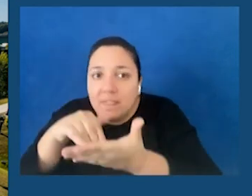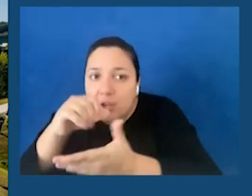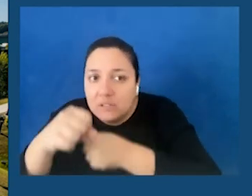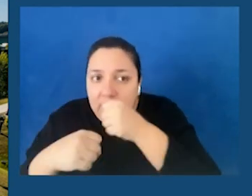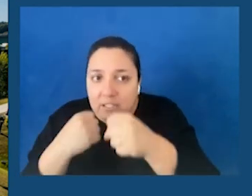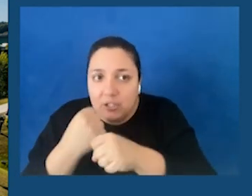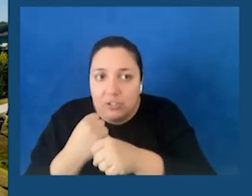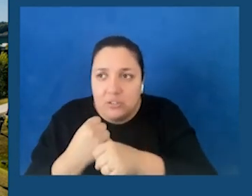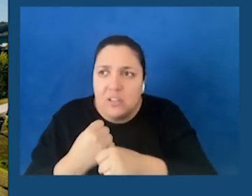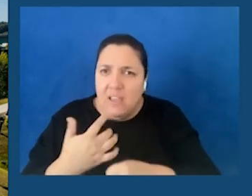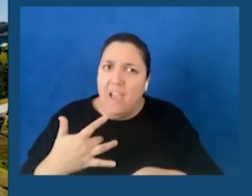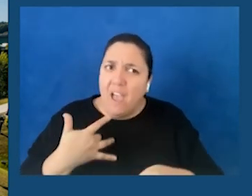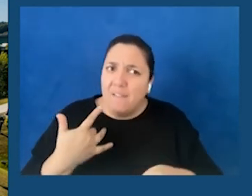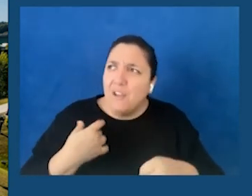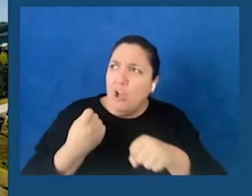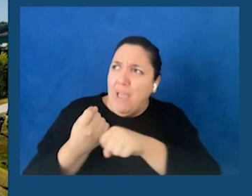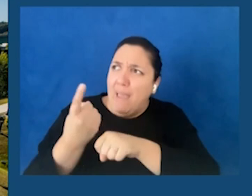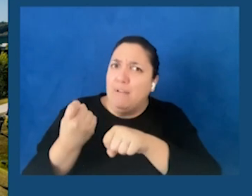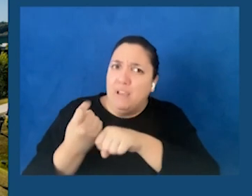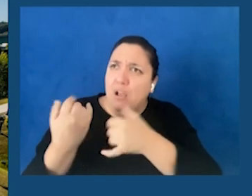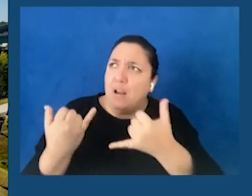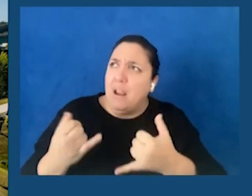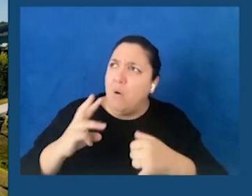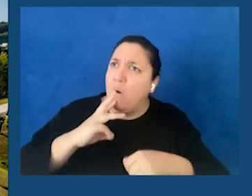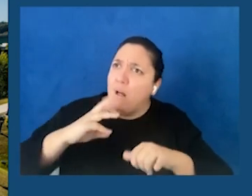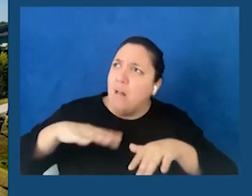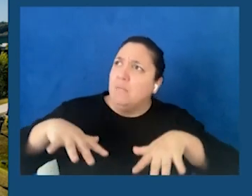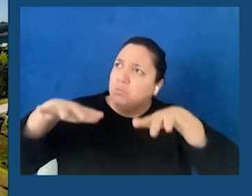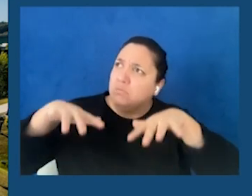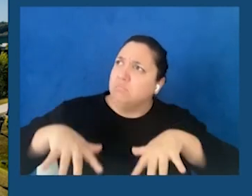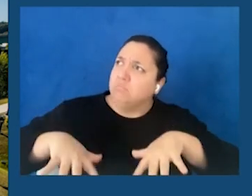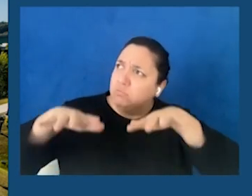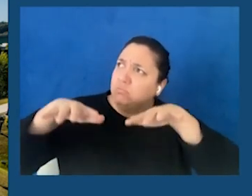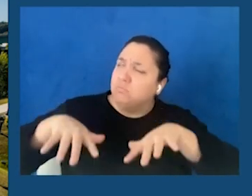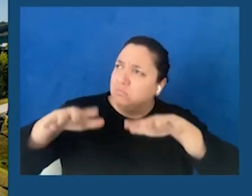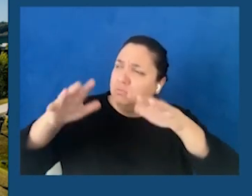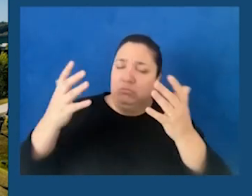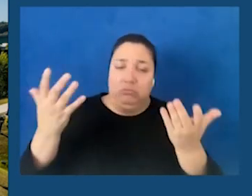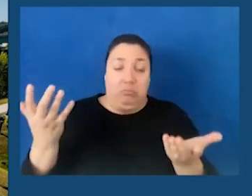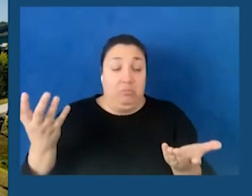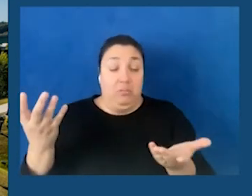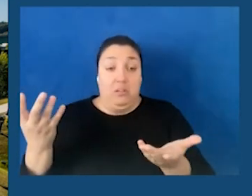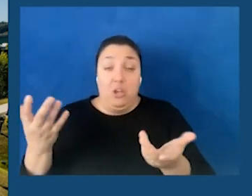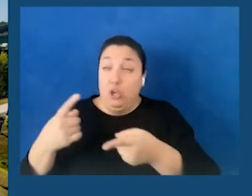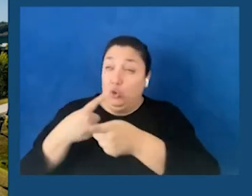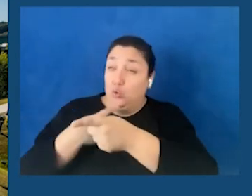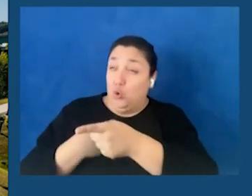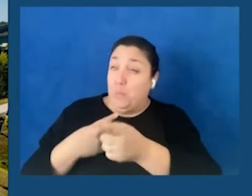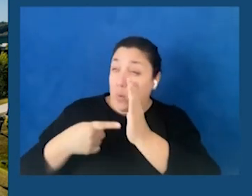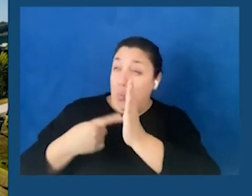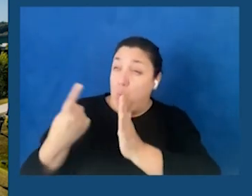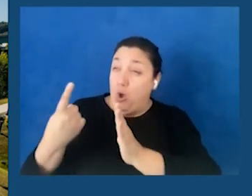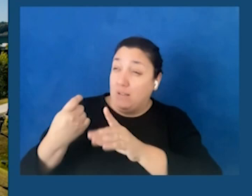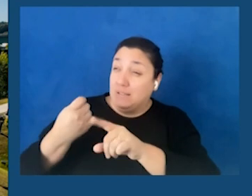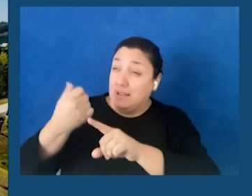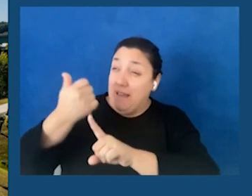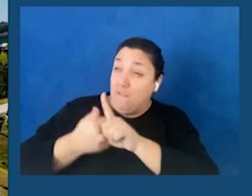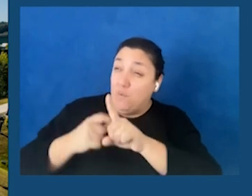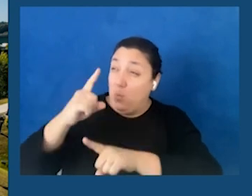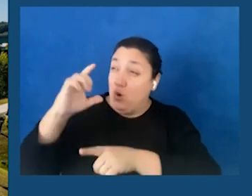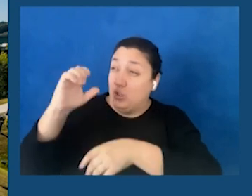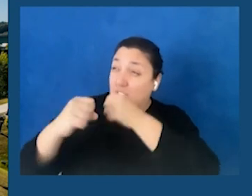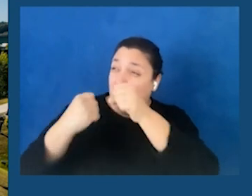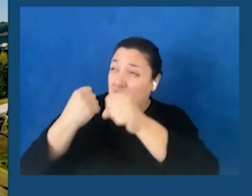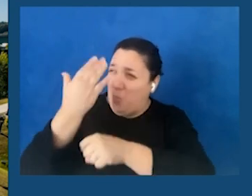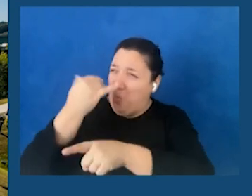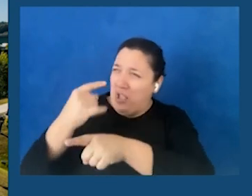other year. So why are you calling them 100-year floods? I thought I had another 99 years, 98 years before it came again. So